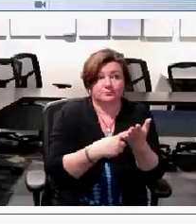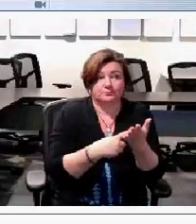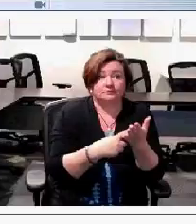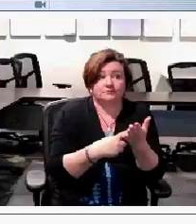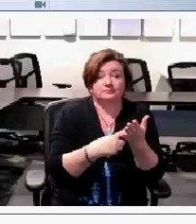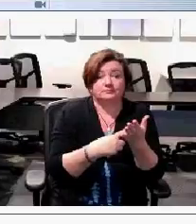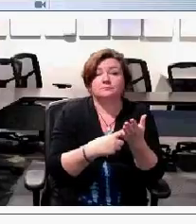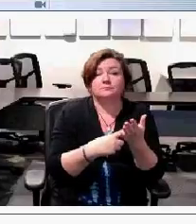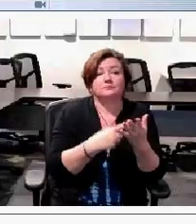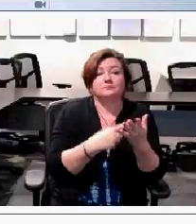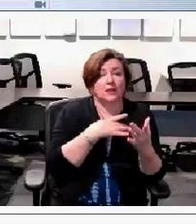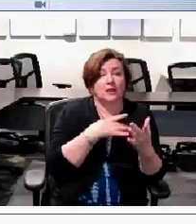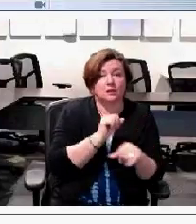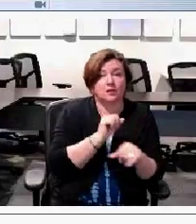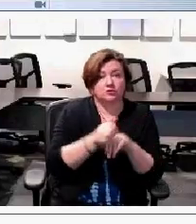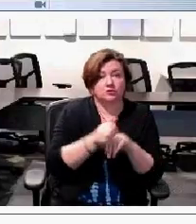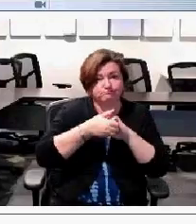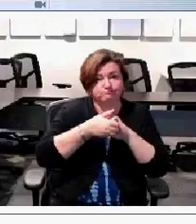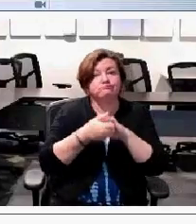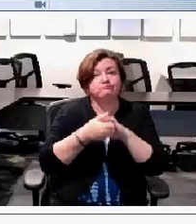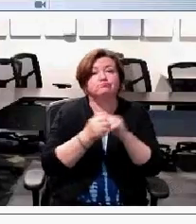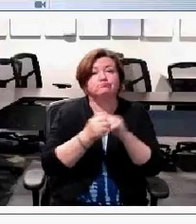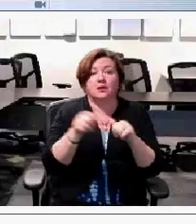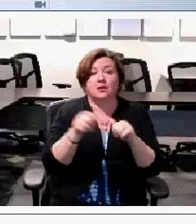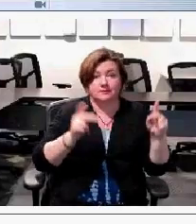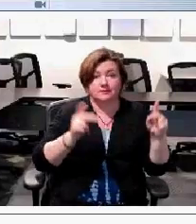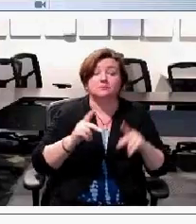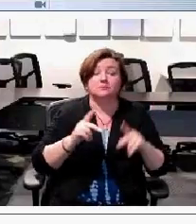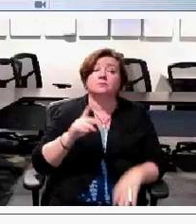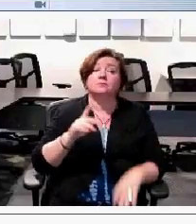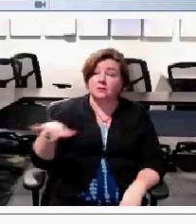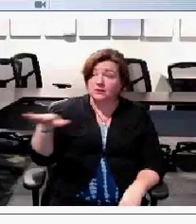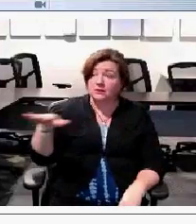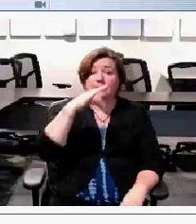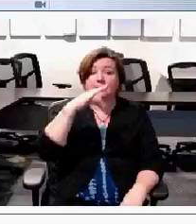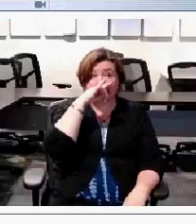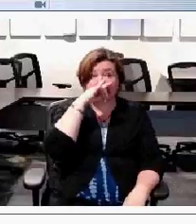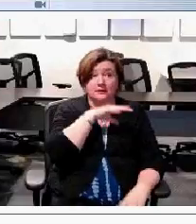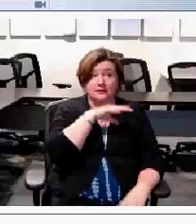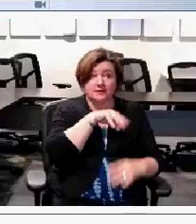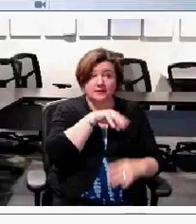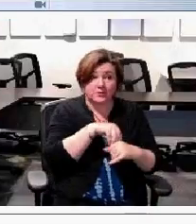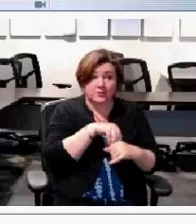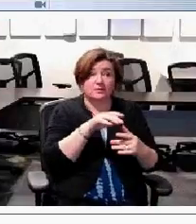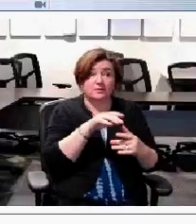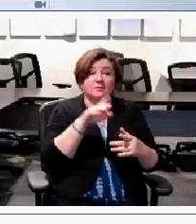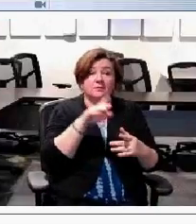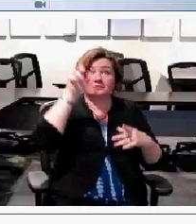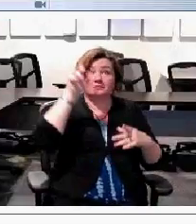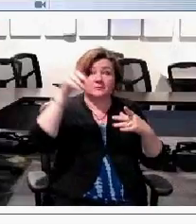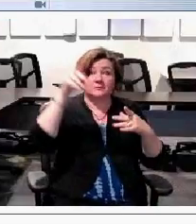You know, we really need to work collaboratively, especially with the kids that are in center other than Edmonton.